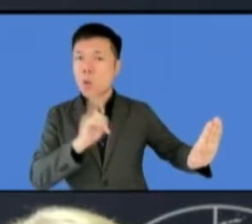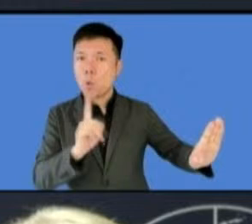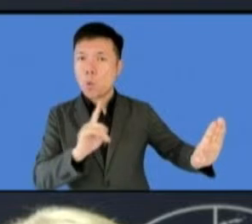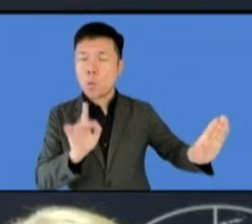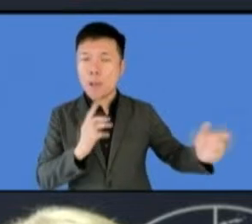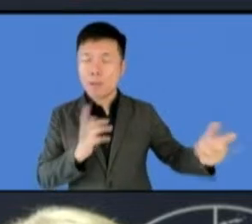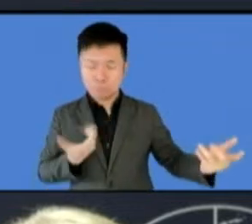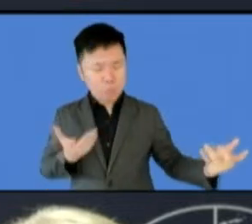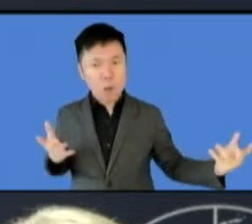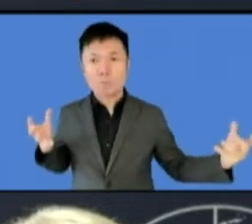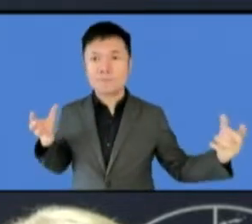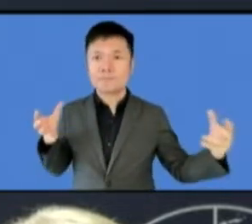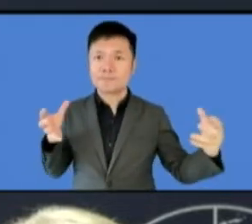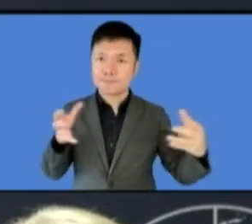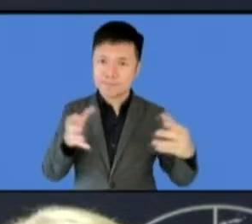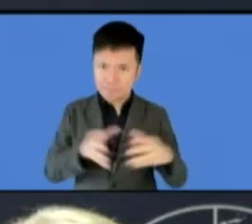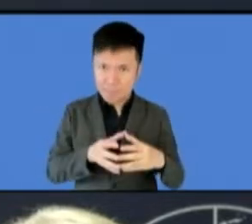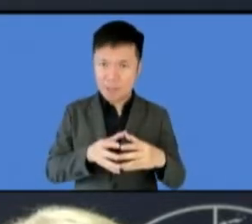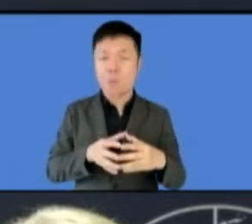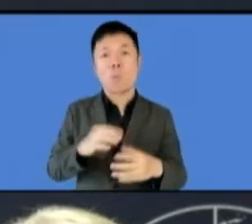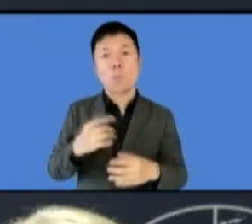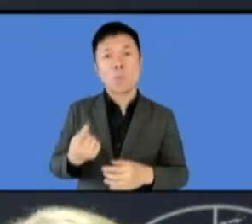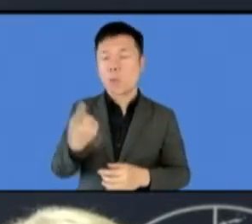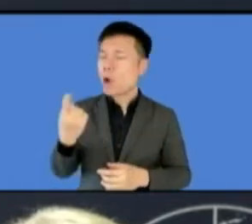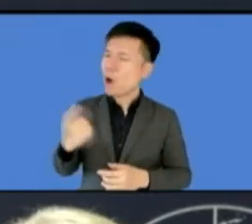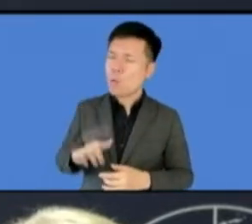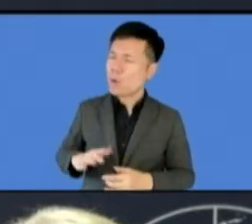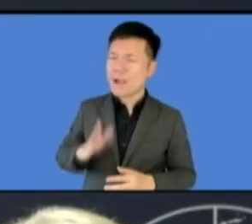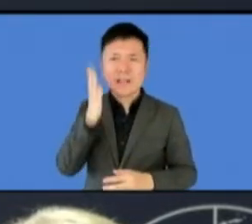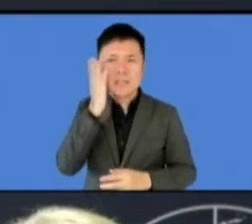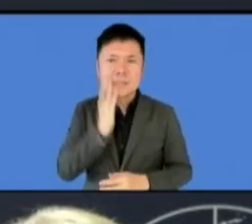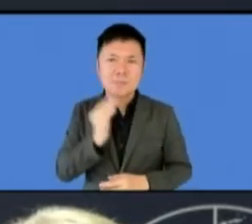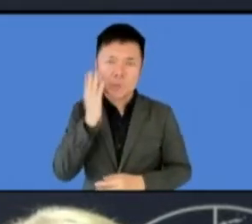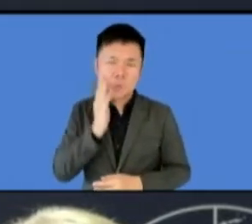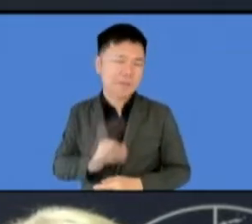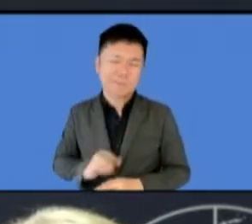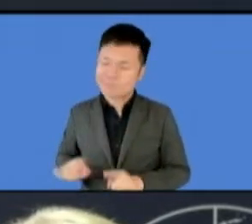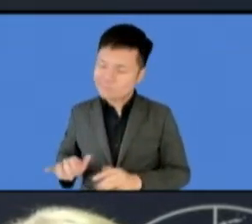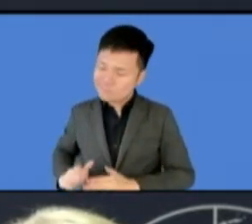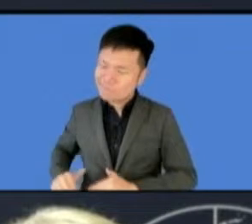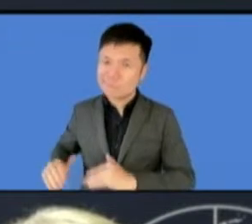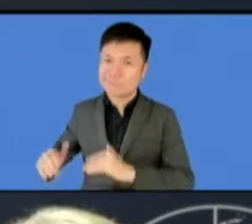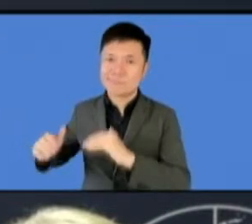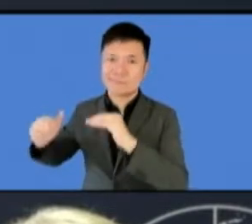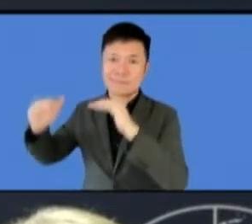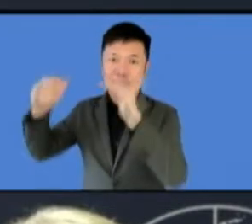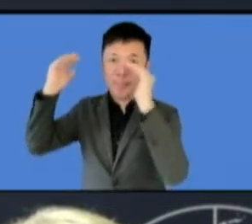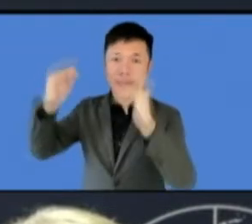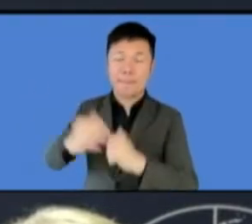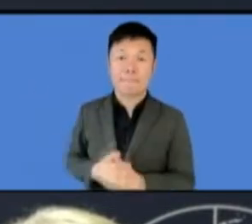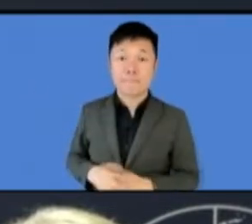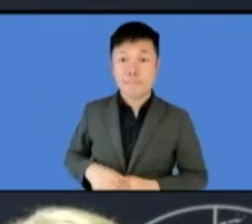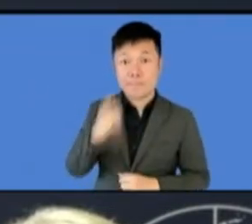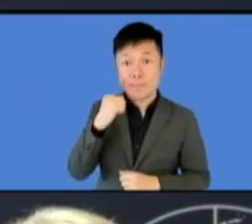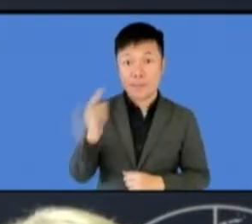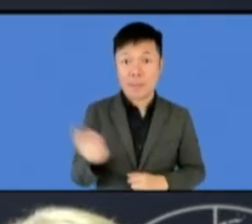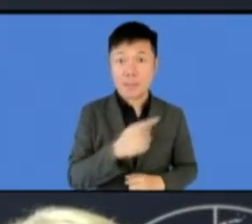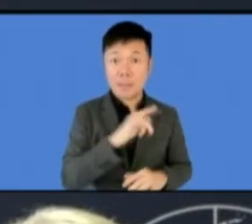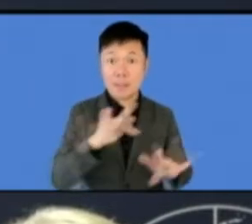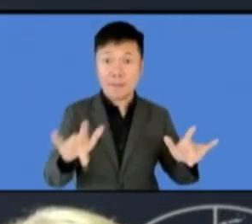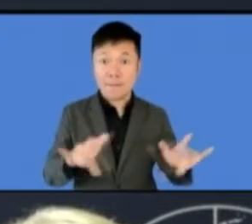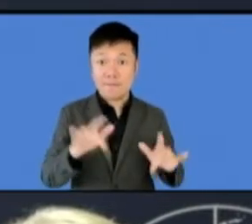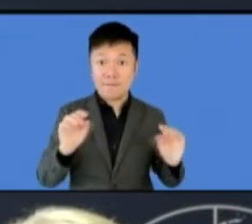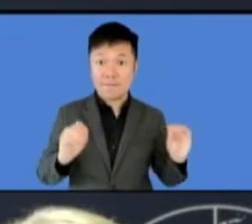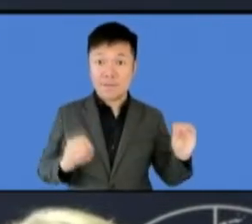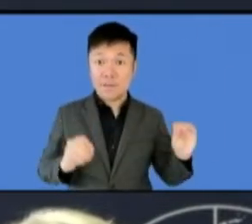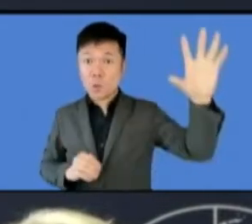group actually, that will traverse this entire journey. So the video, I think, that we saw this morning was extremely